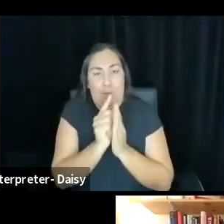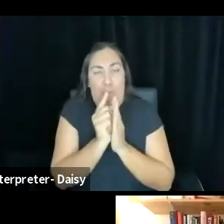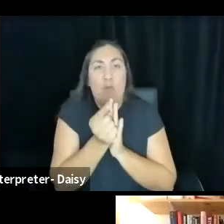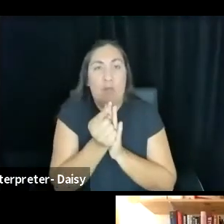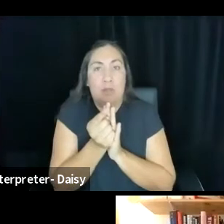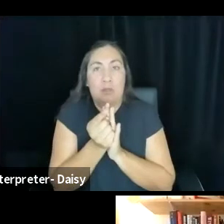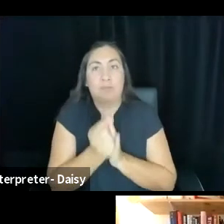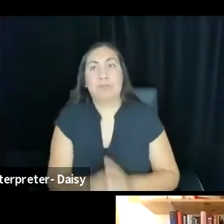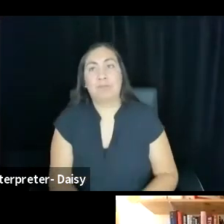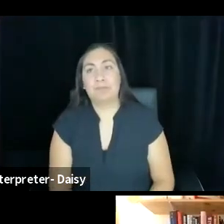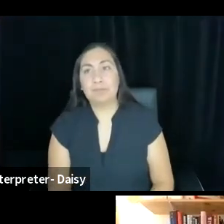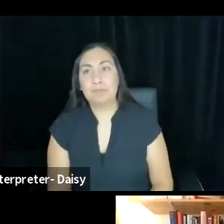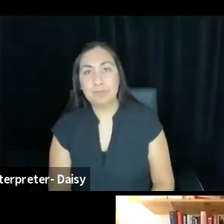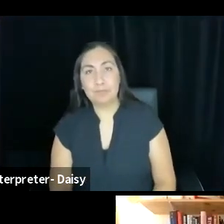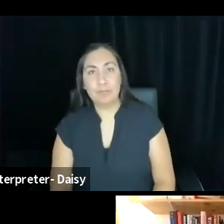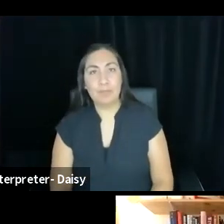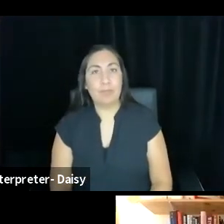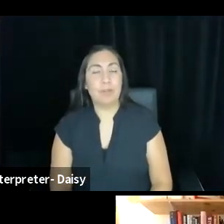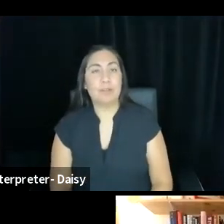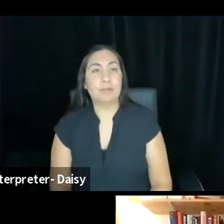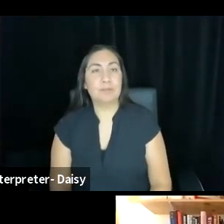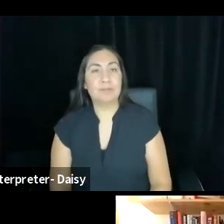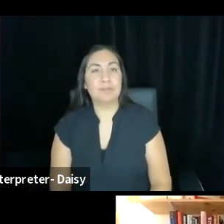I will jump off of that, Jeffrey.